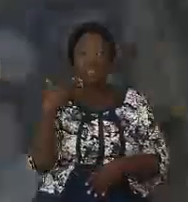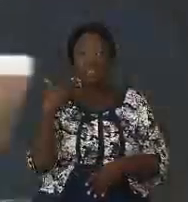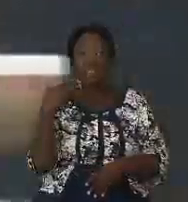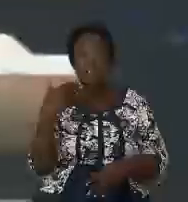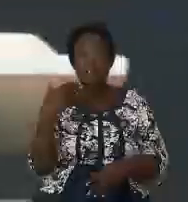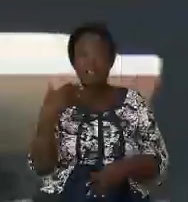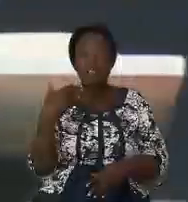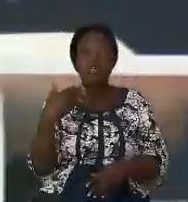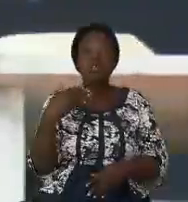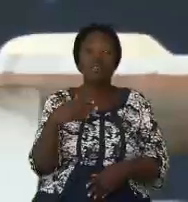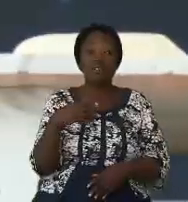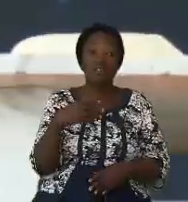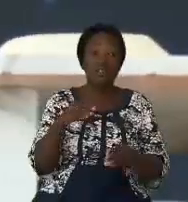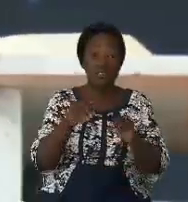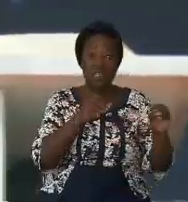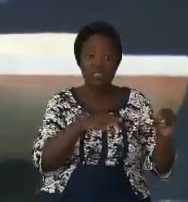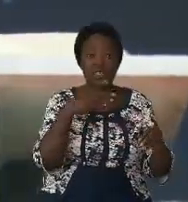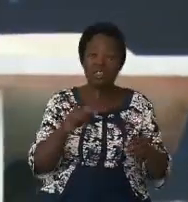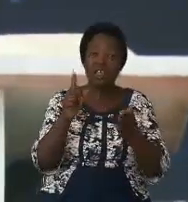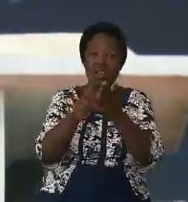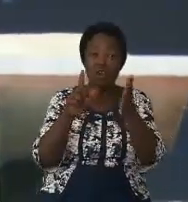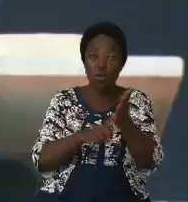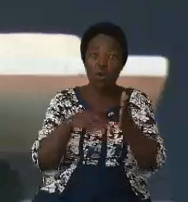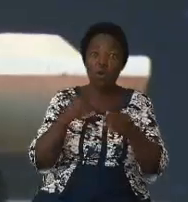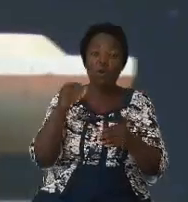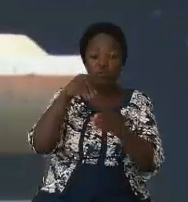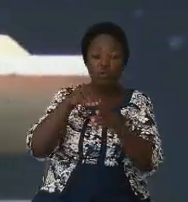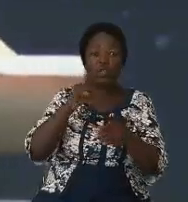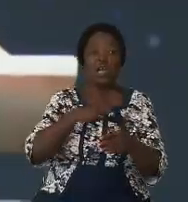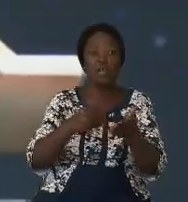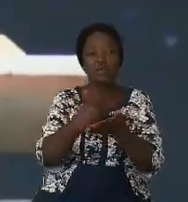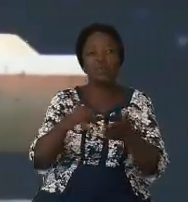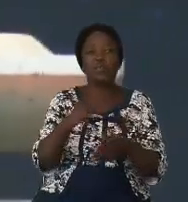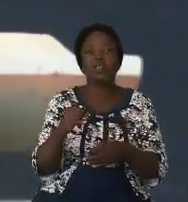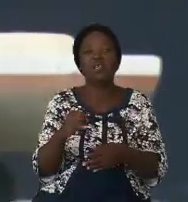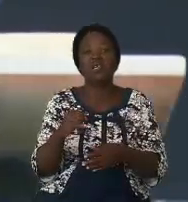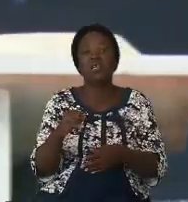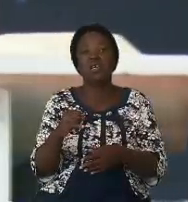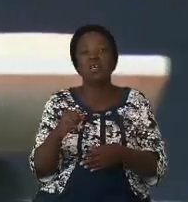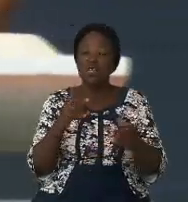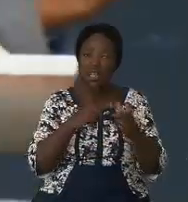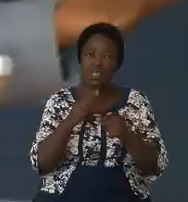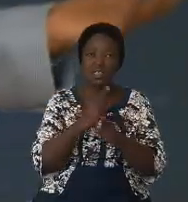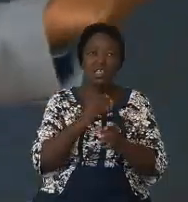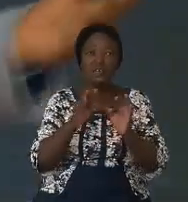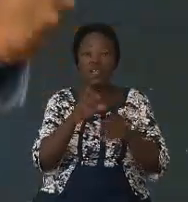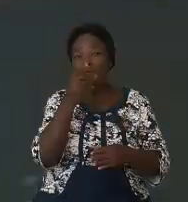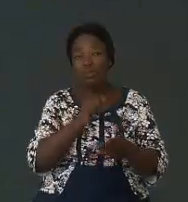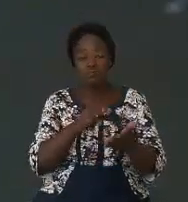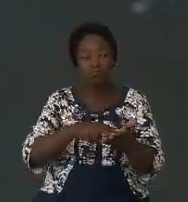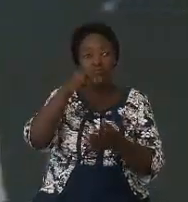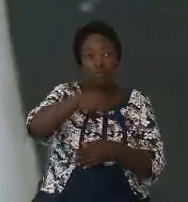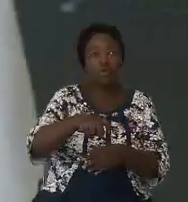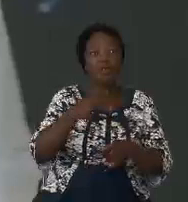God set the law of sowing and reaping. He said, if anybody